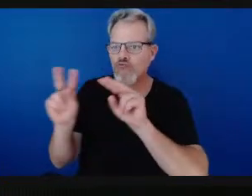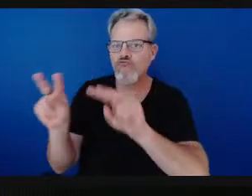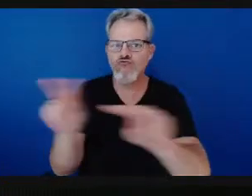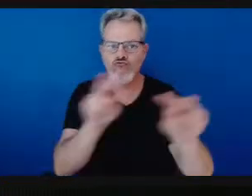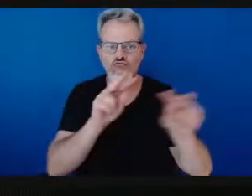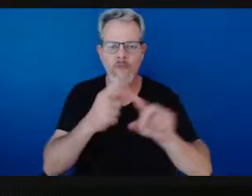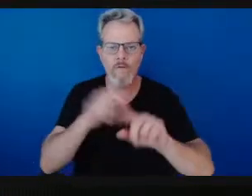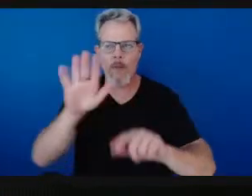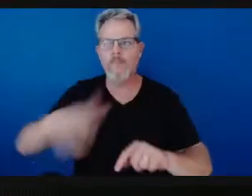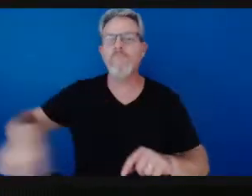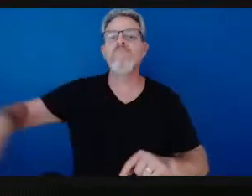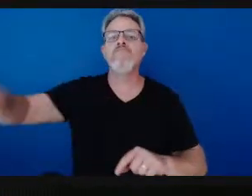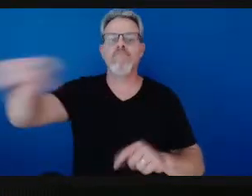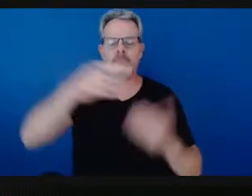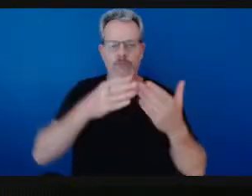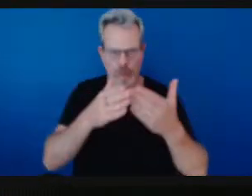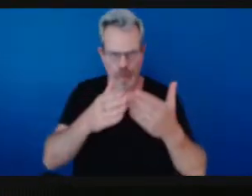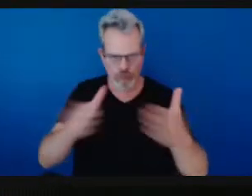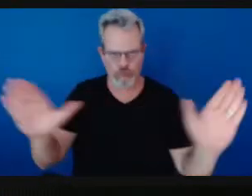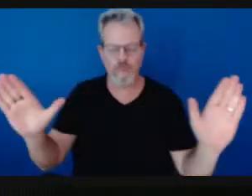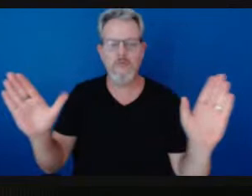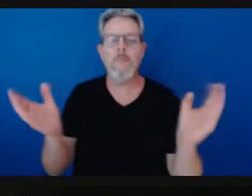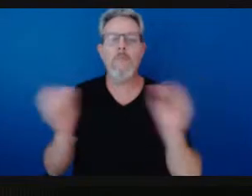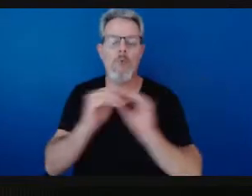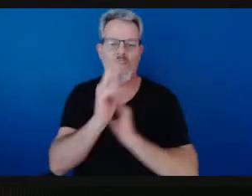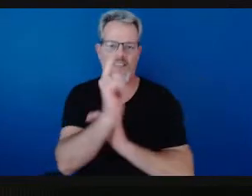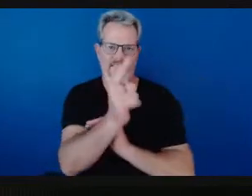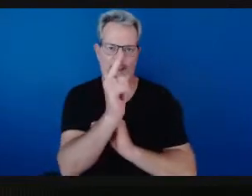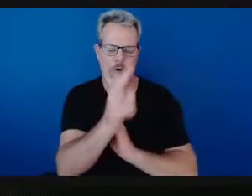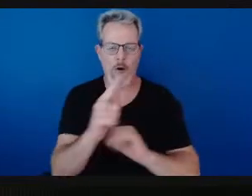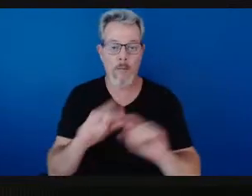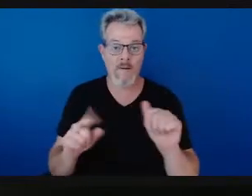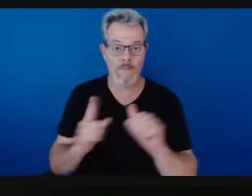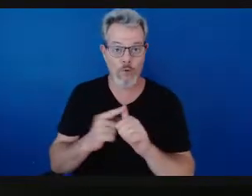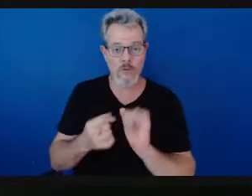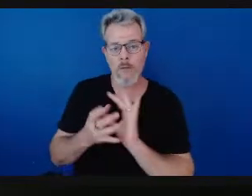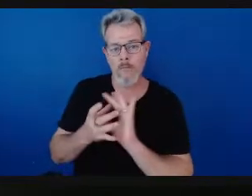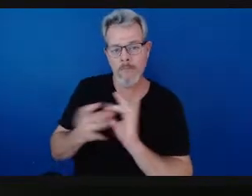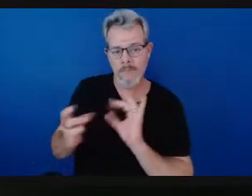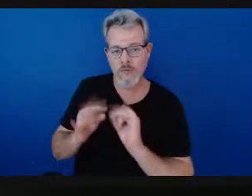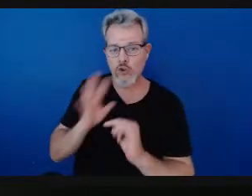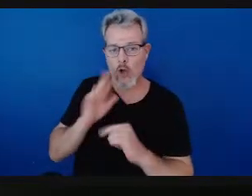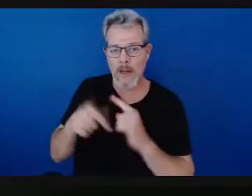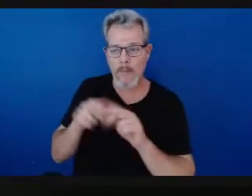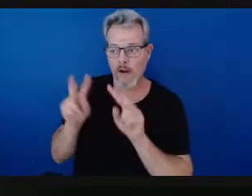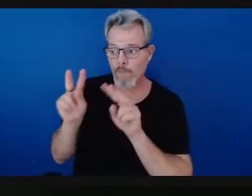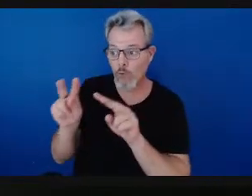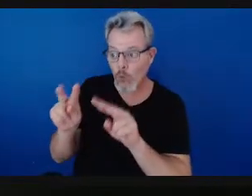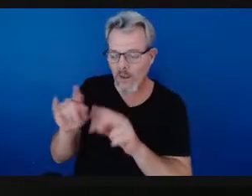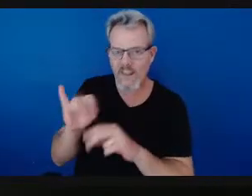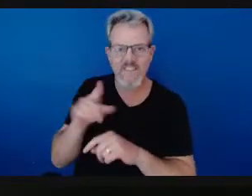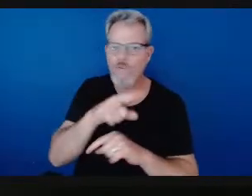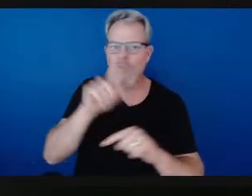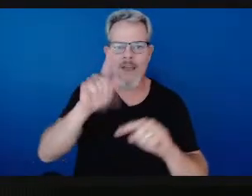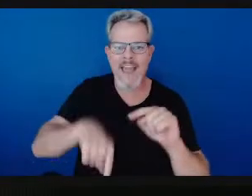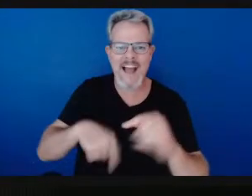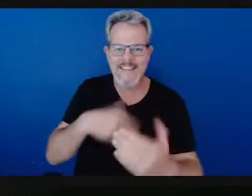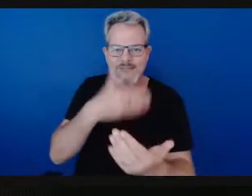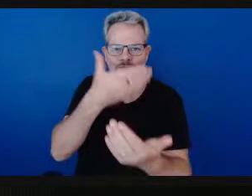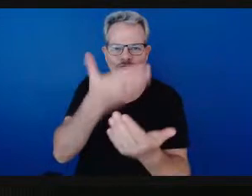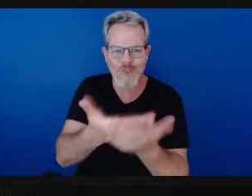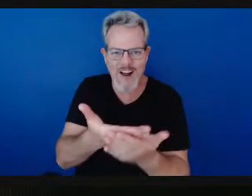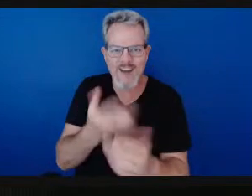as well a little later on. But I would just mention while we're here talking about viewing that if you're not on an island and not able to come, check